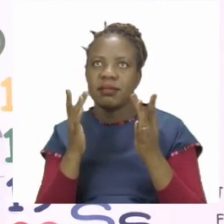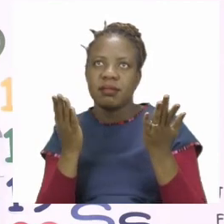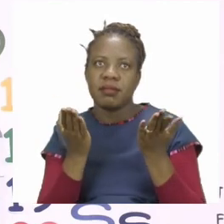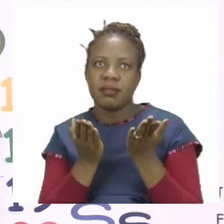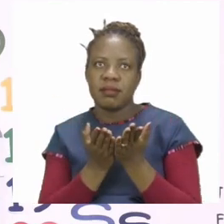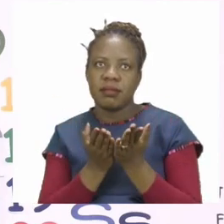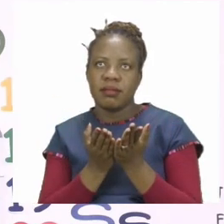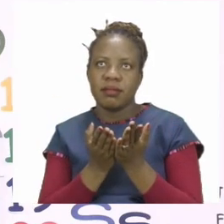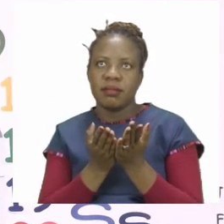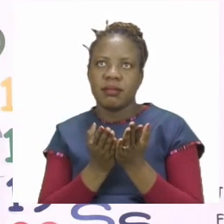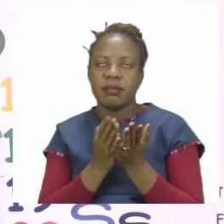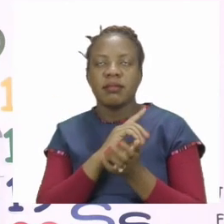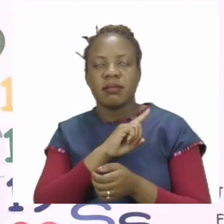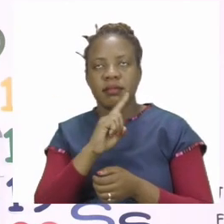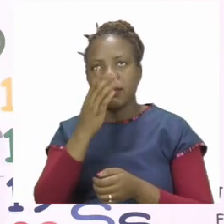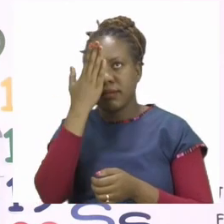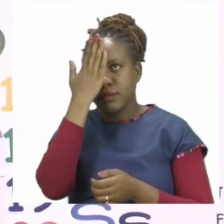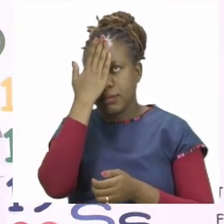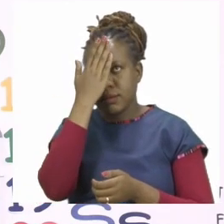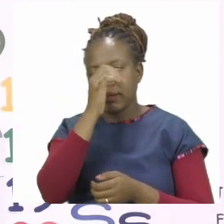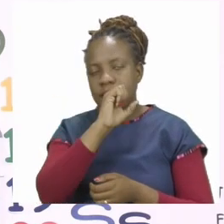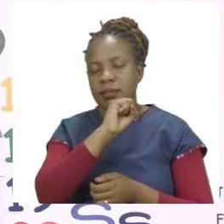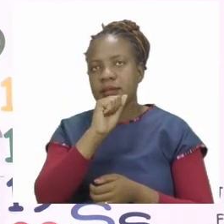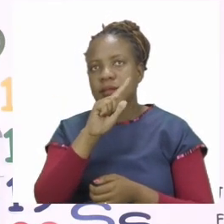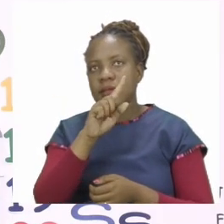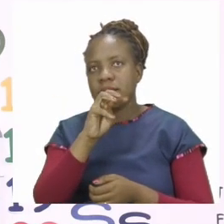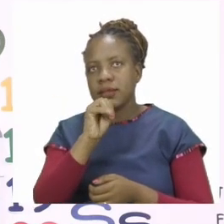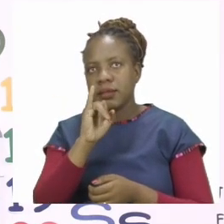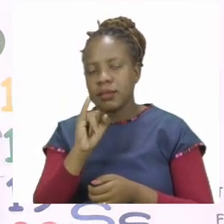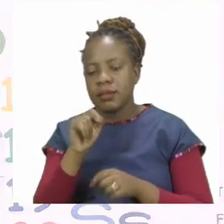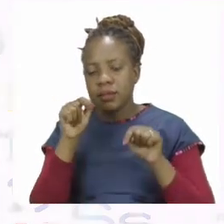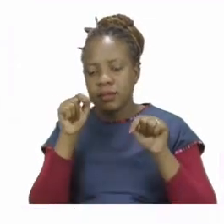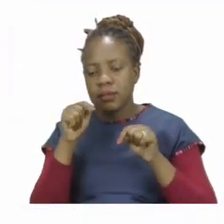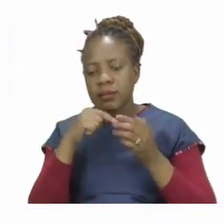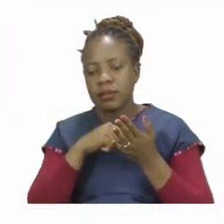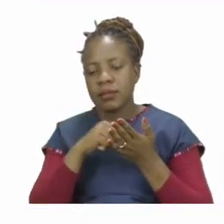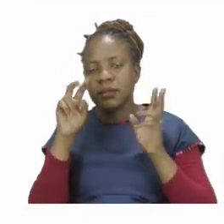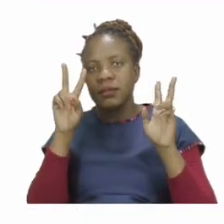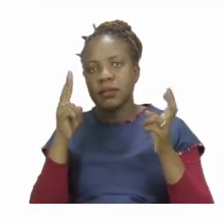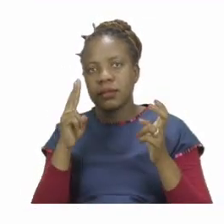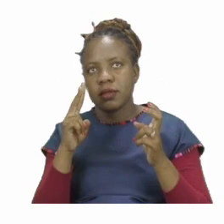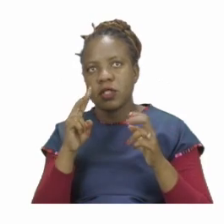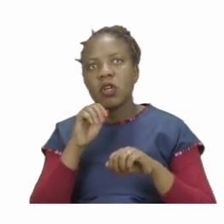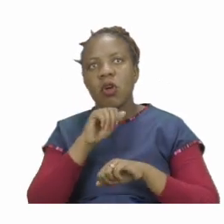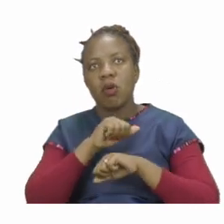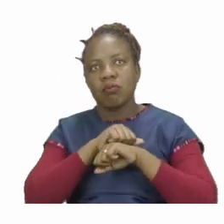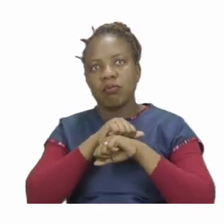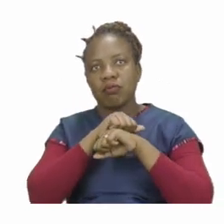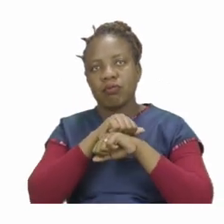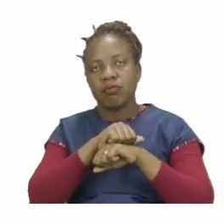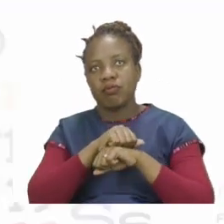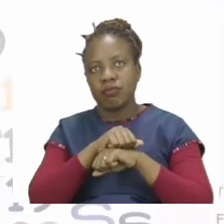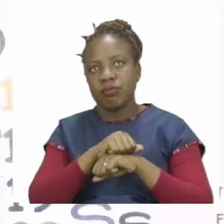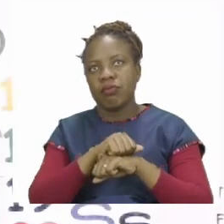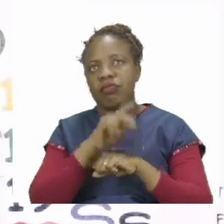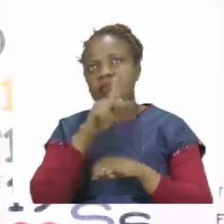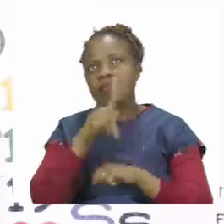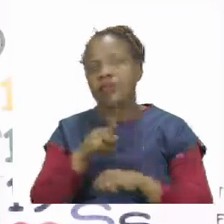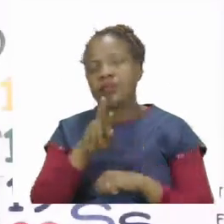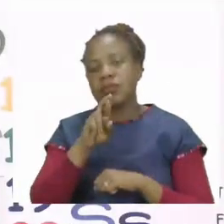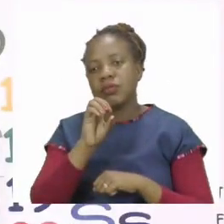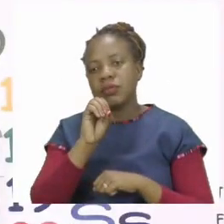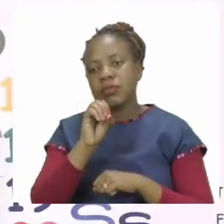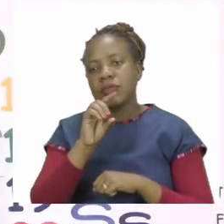Hartung, and our theme this week is habits and products.